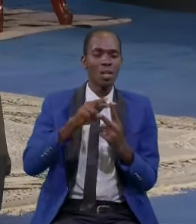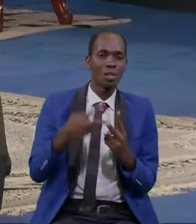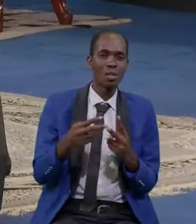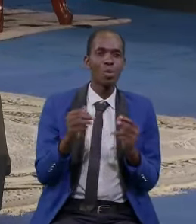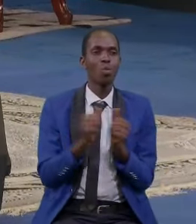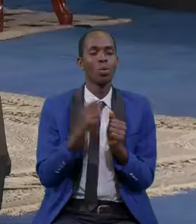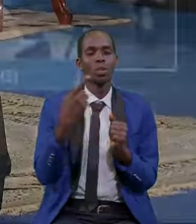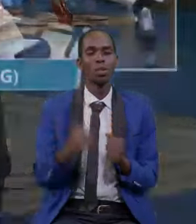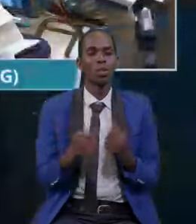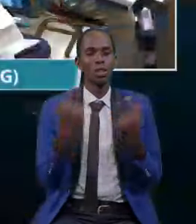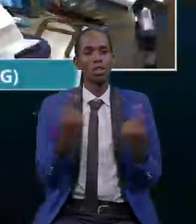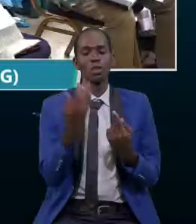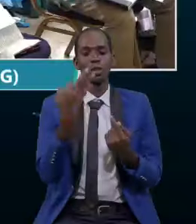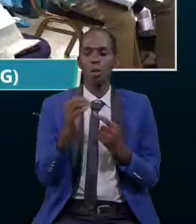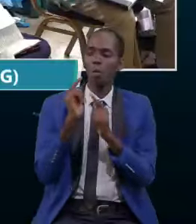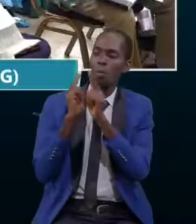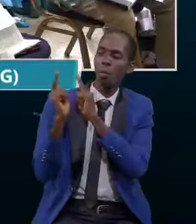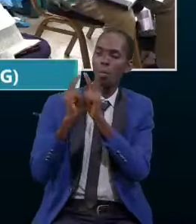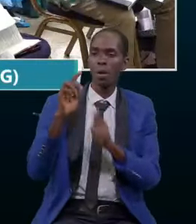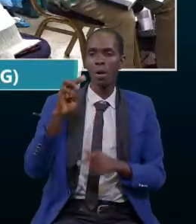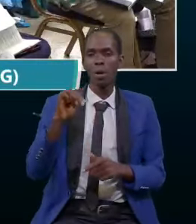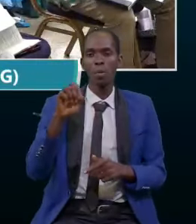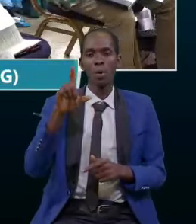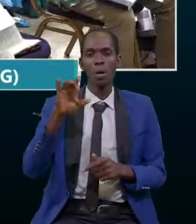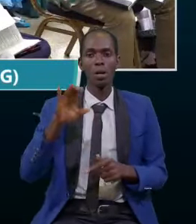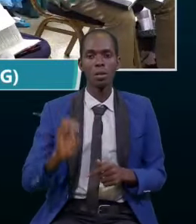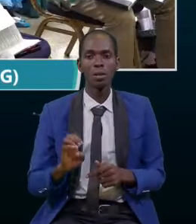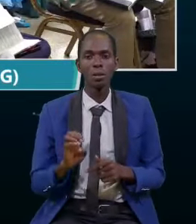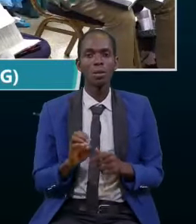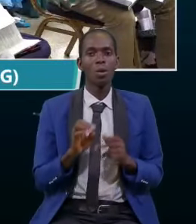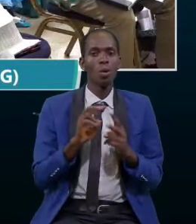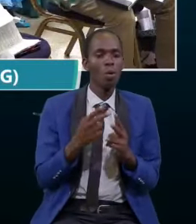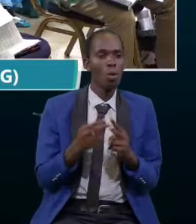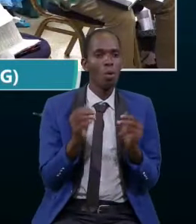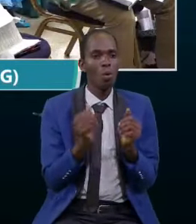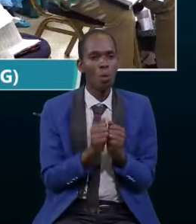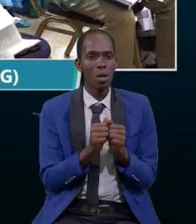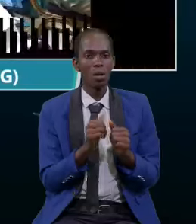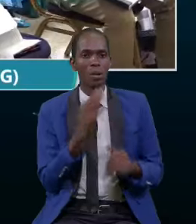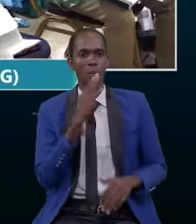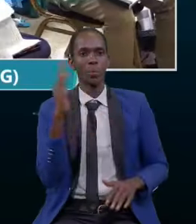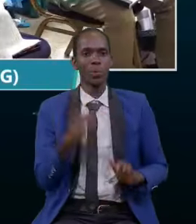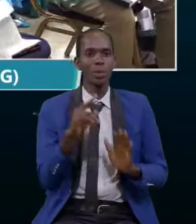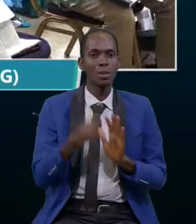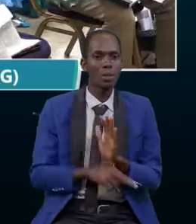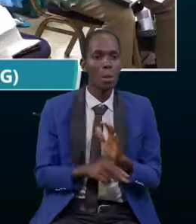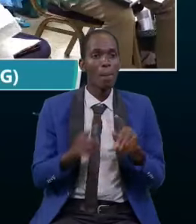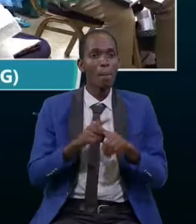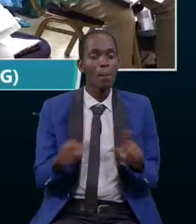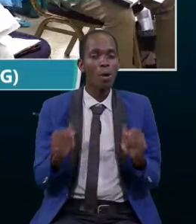and wickedness, but with the unleavened bread of